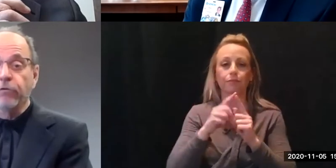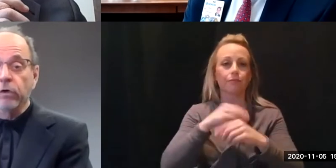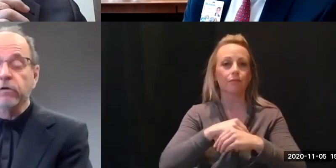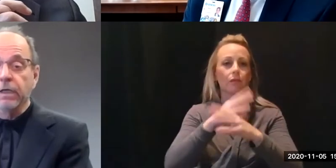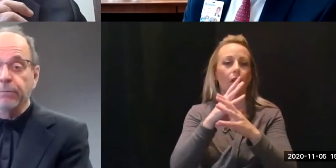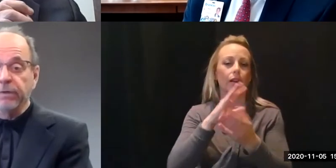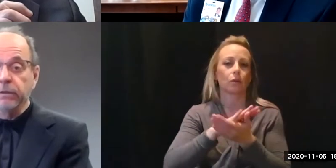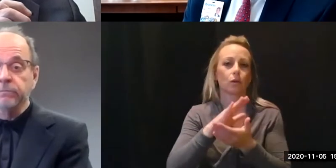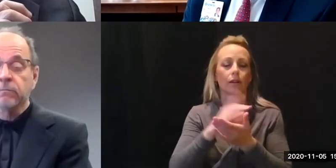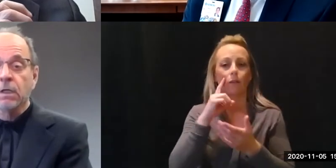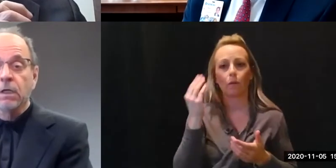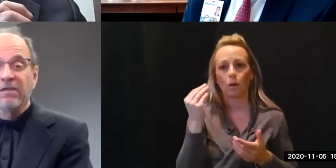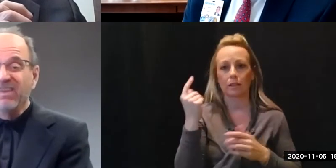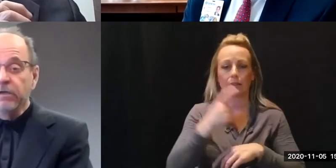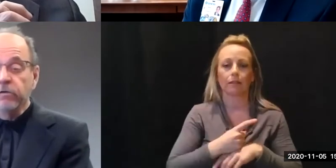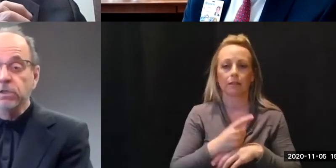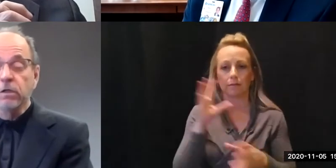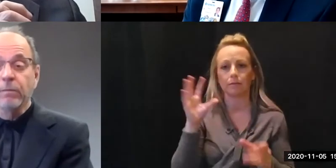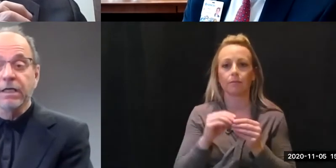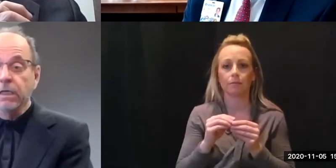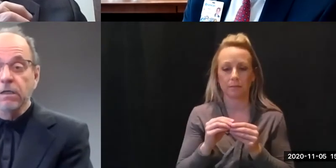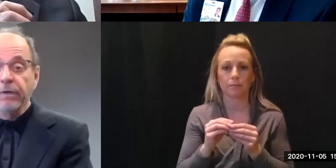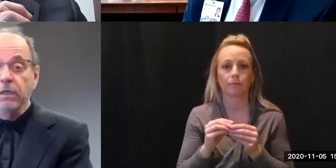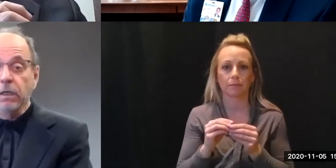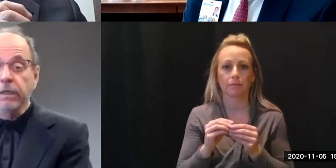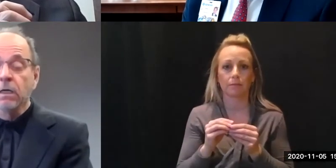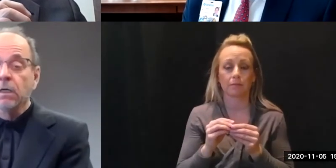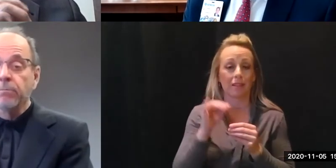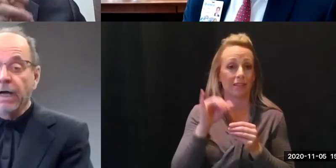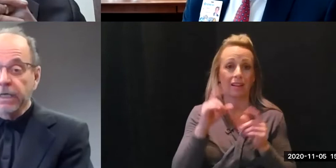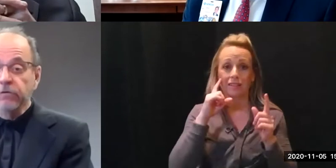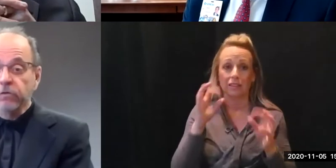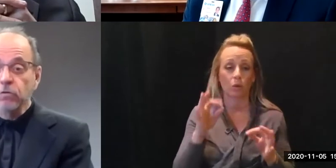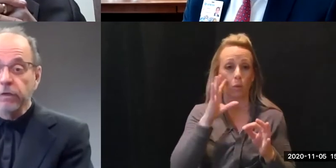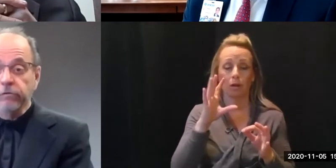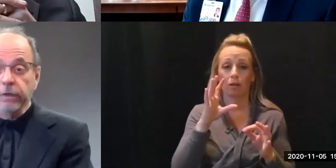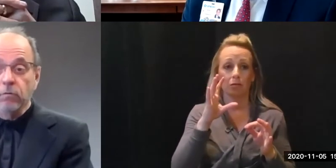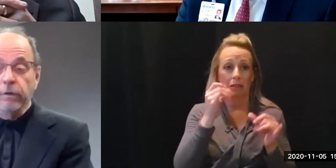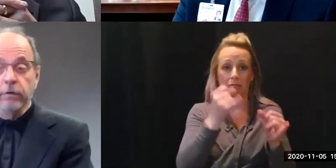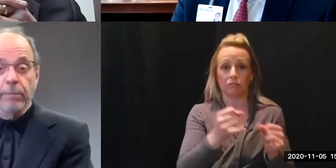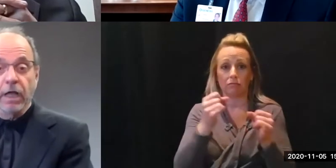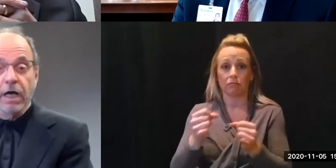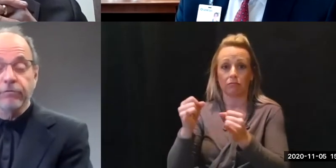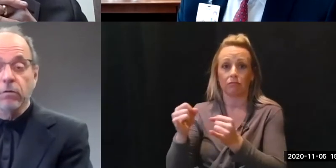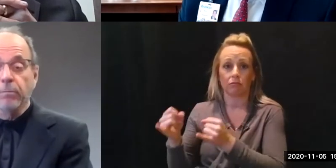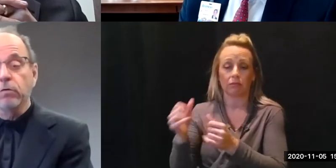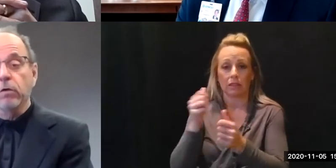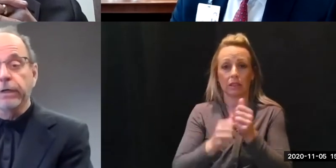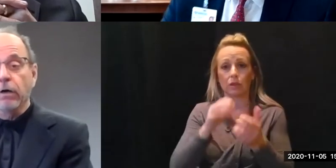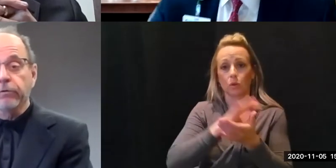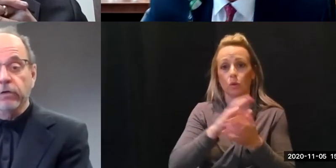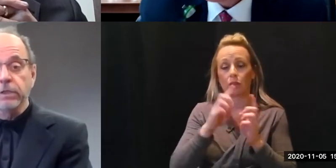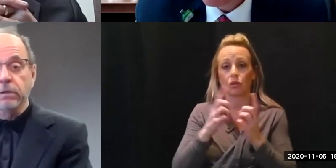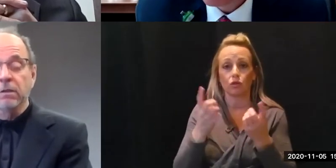for a 14-day period. The decision is made independently by each school district whether to apply for remote